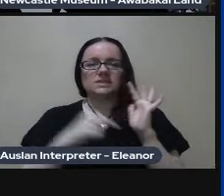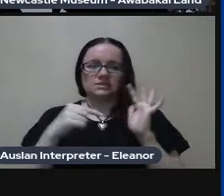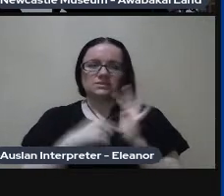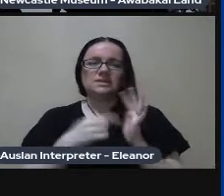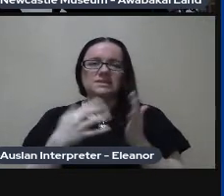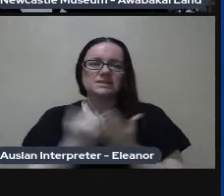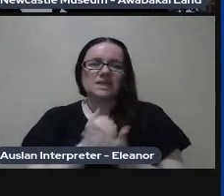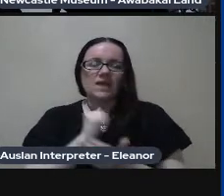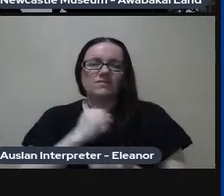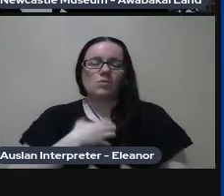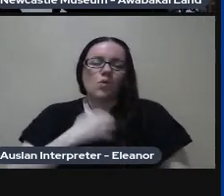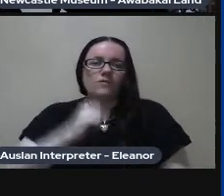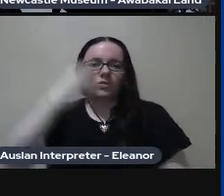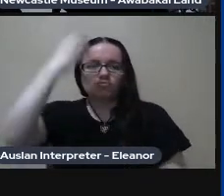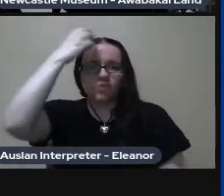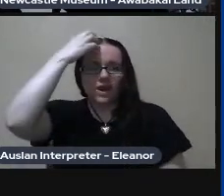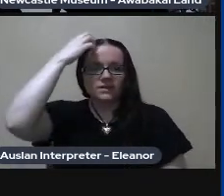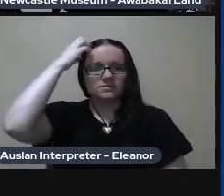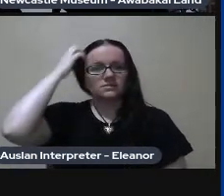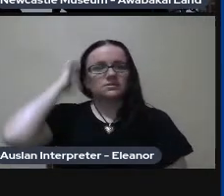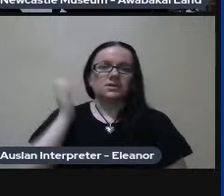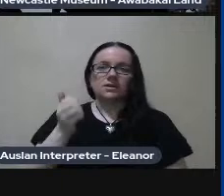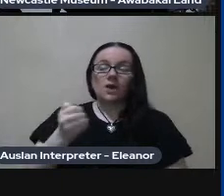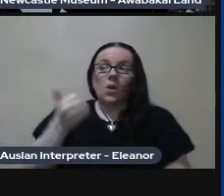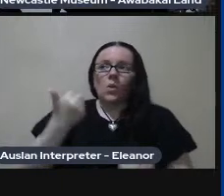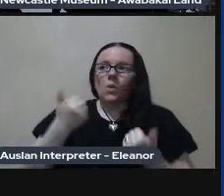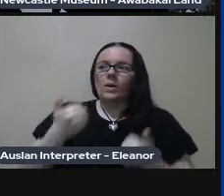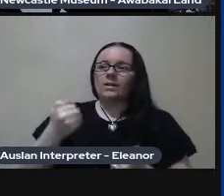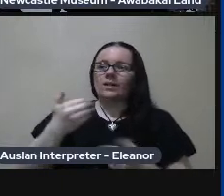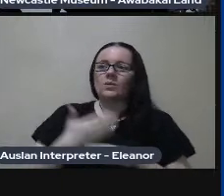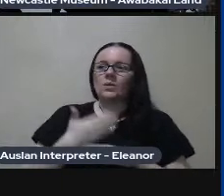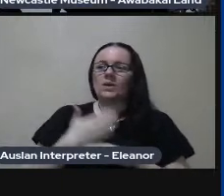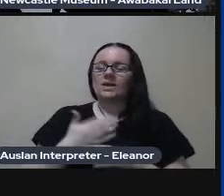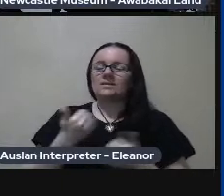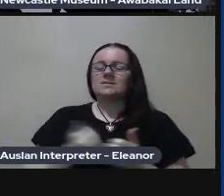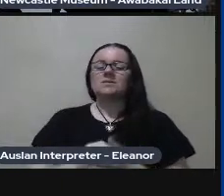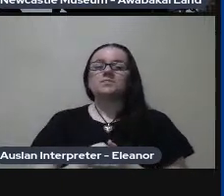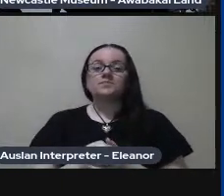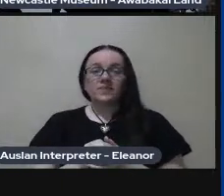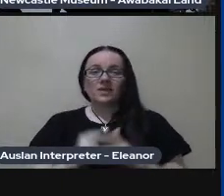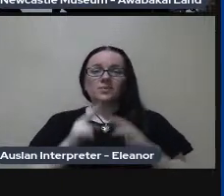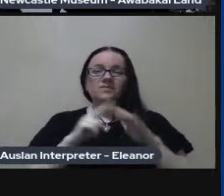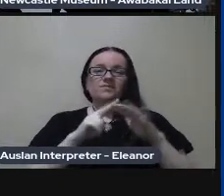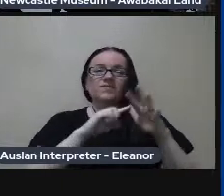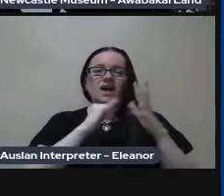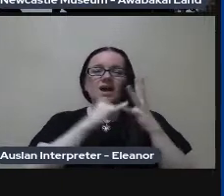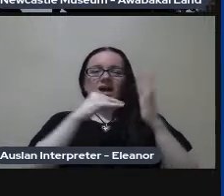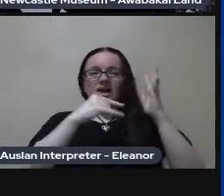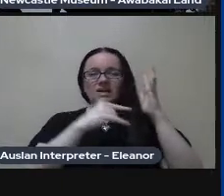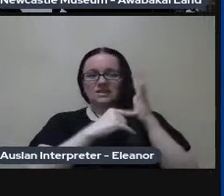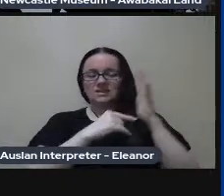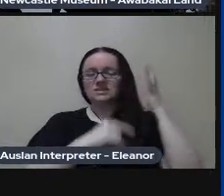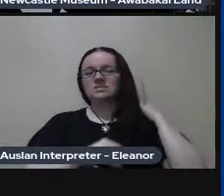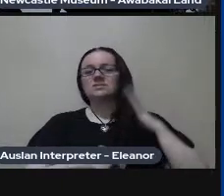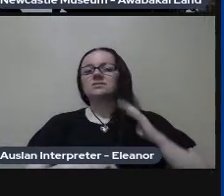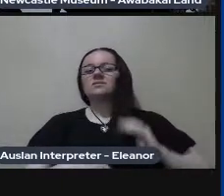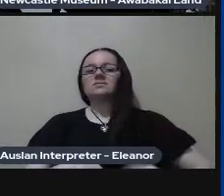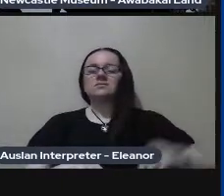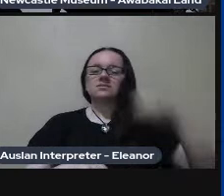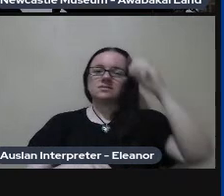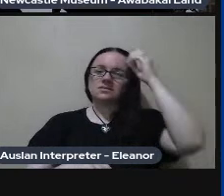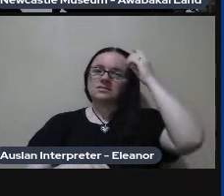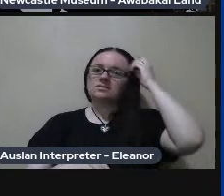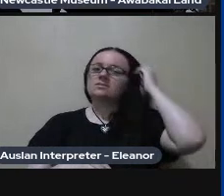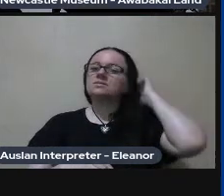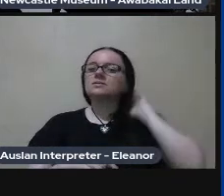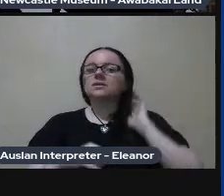if we go on to the next, oh great, my clicker's working again. So every minute counts, because, and I've forgotten, Beata might know exactly